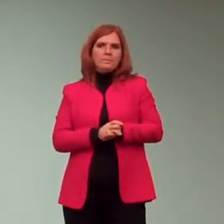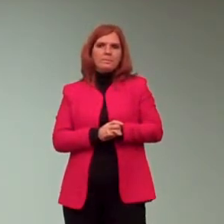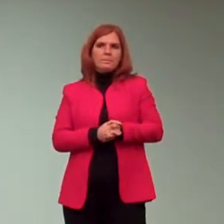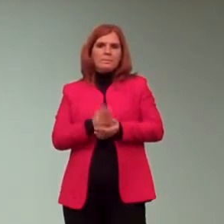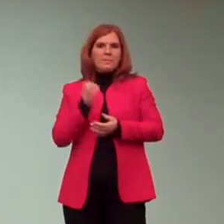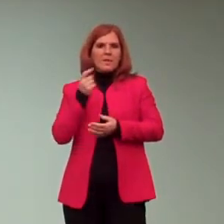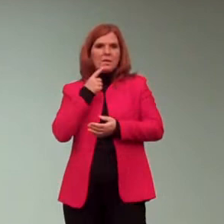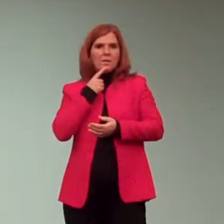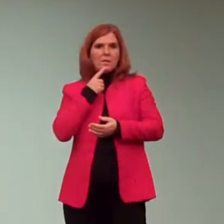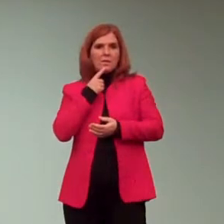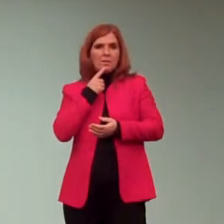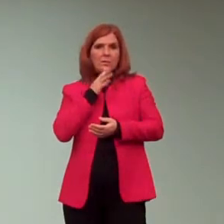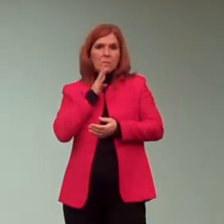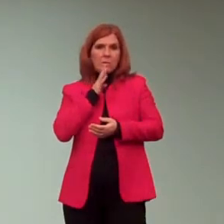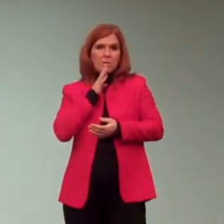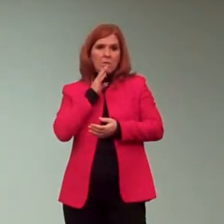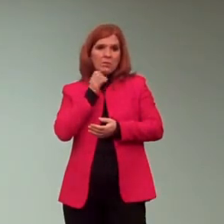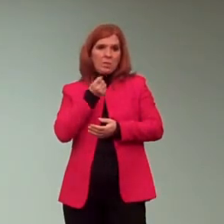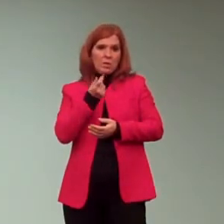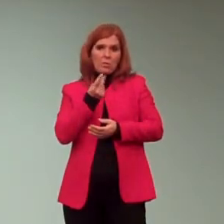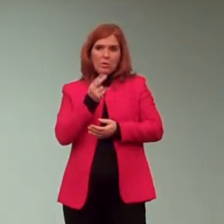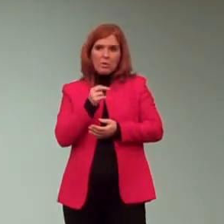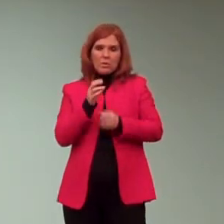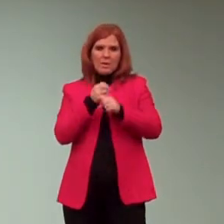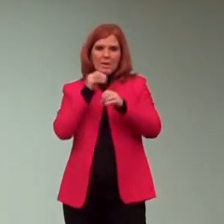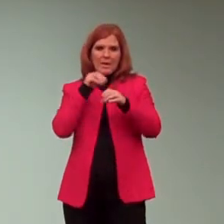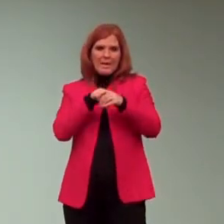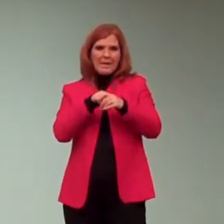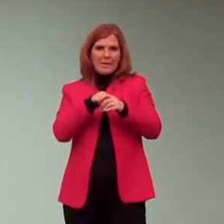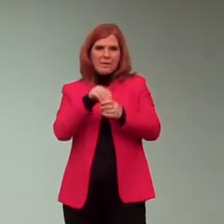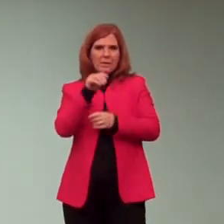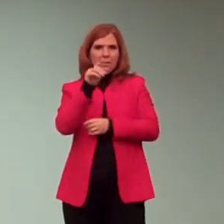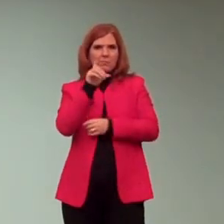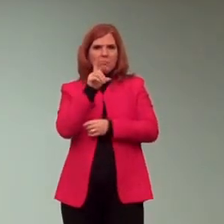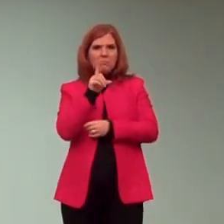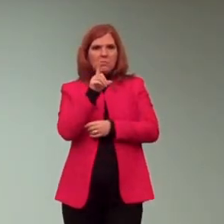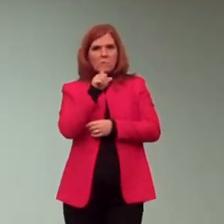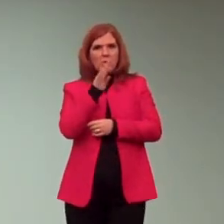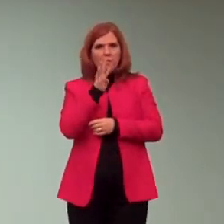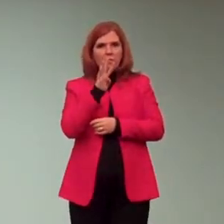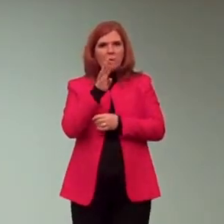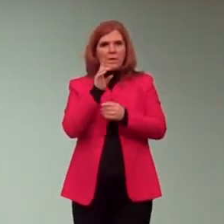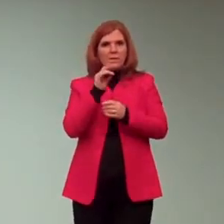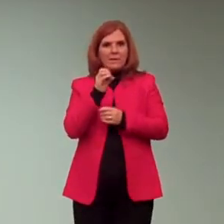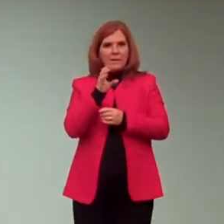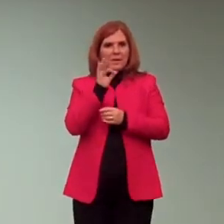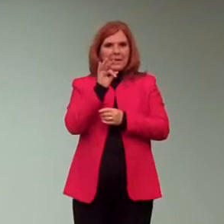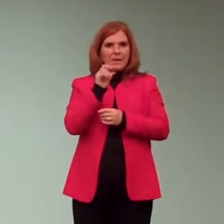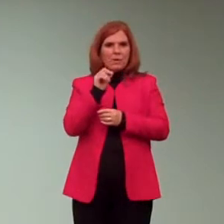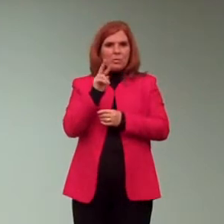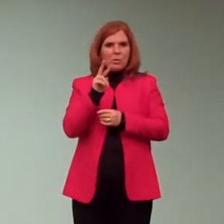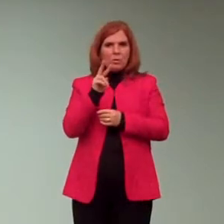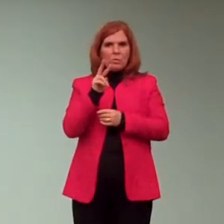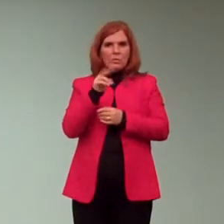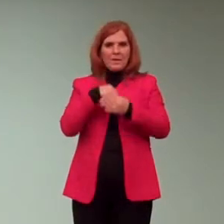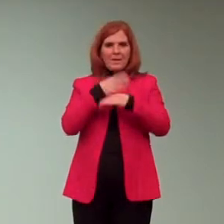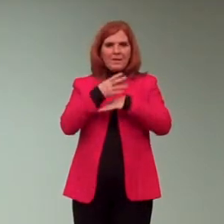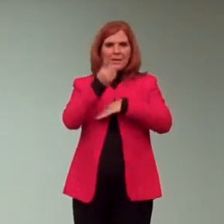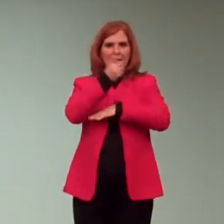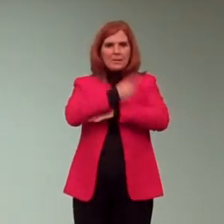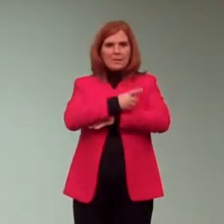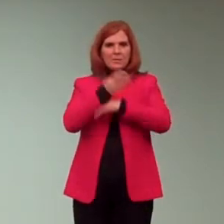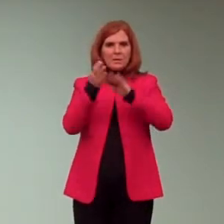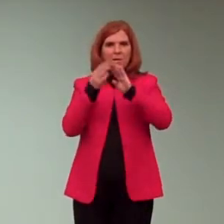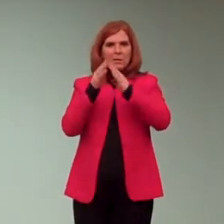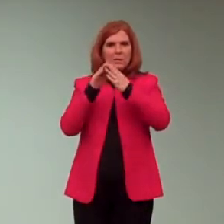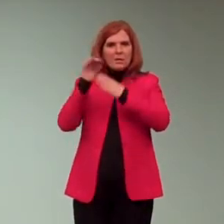And he said, we spoke in Croatian. He said, I got in on the 24th of December 1902, and the next day I was in a little